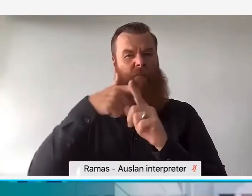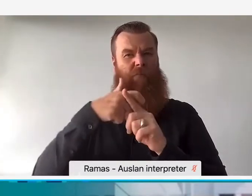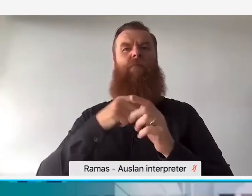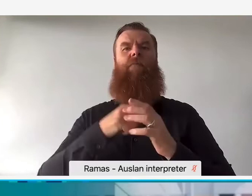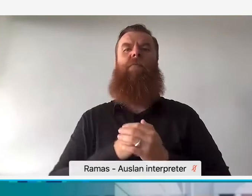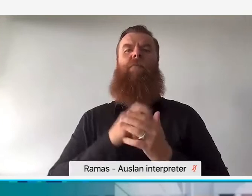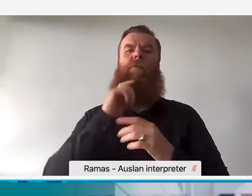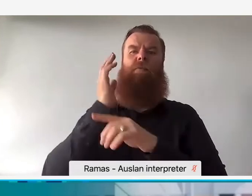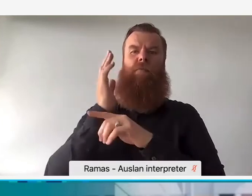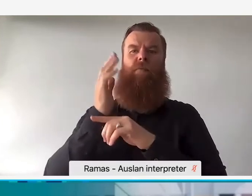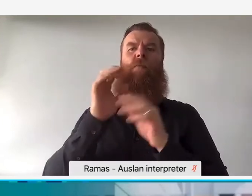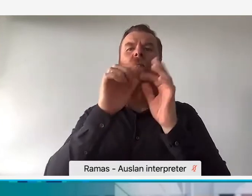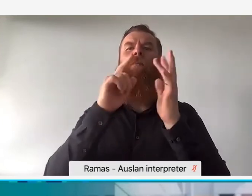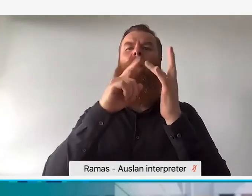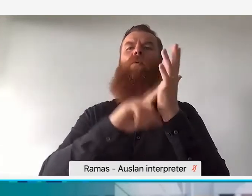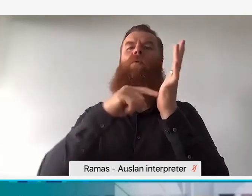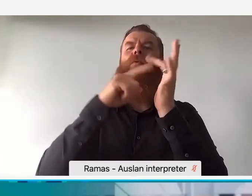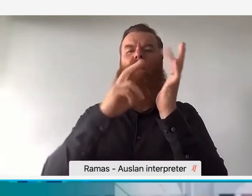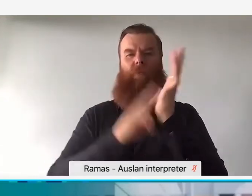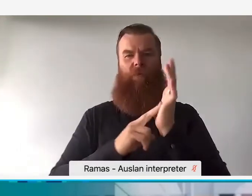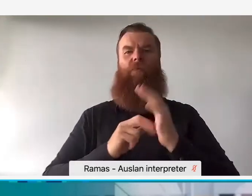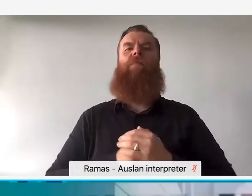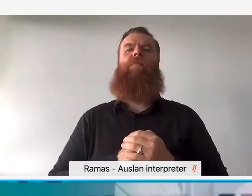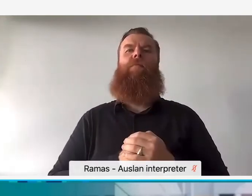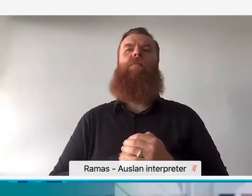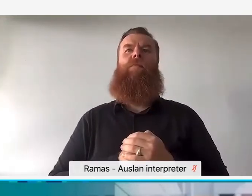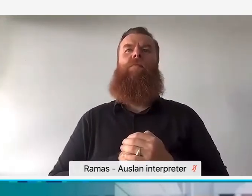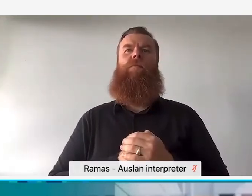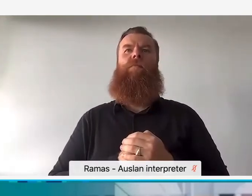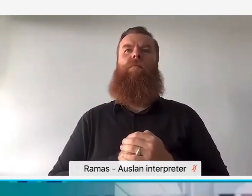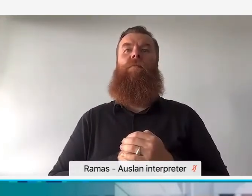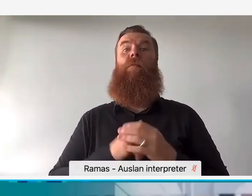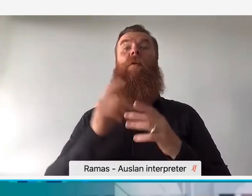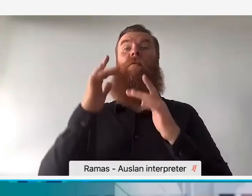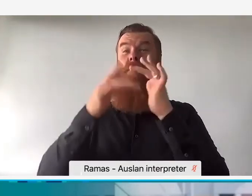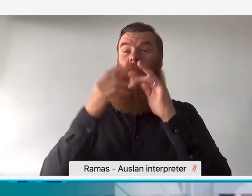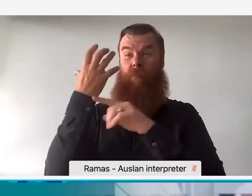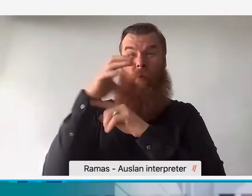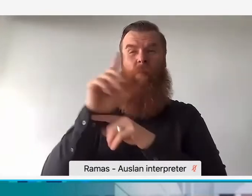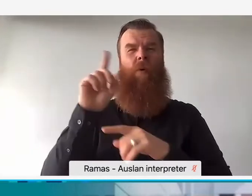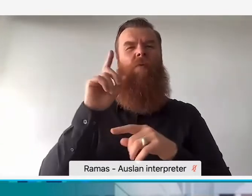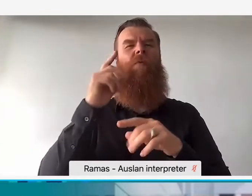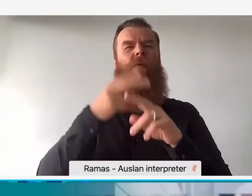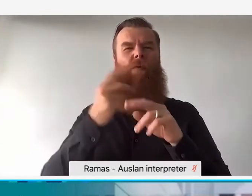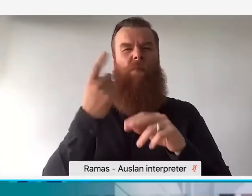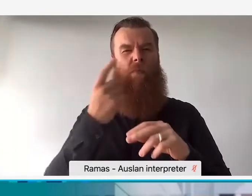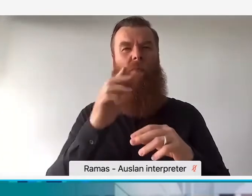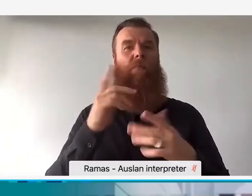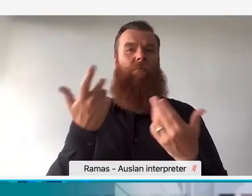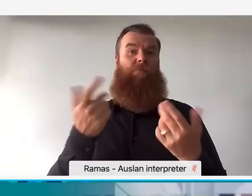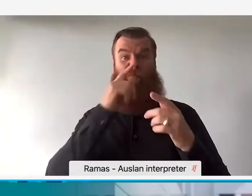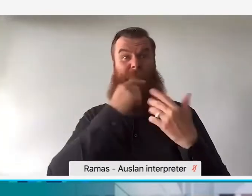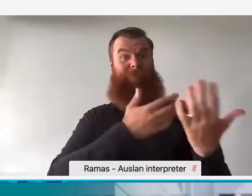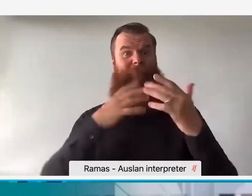the webinar is to introduce you to the Pacific Labour Scheme, which can help rural and remote providers struggling to fill vacancies with